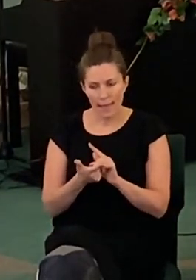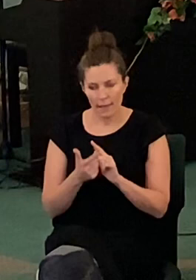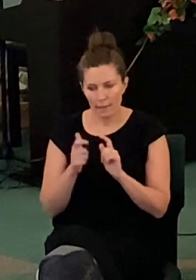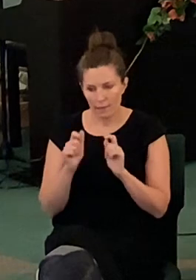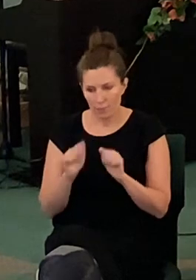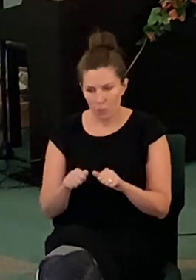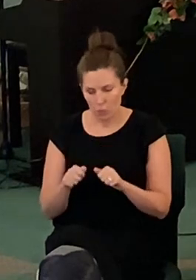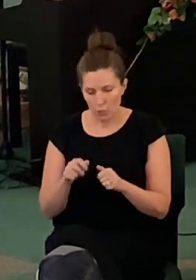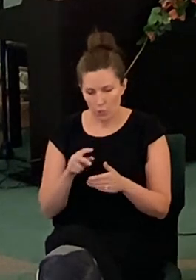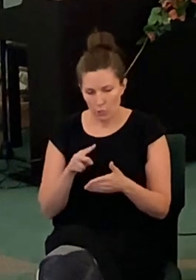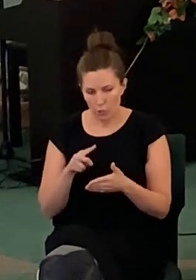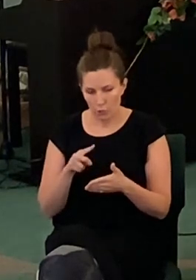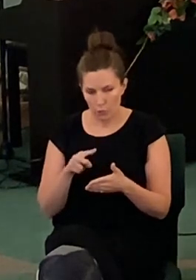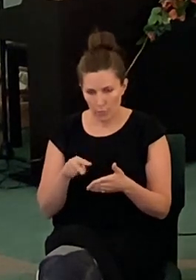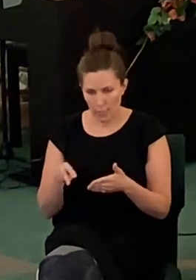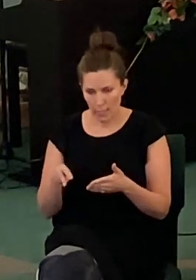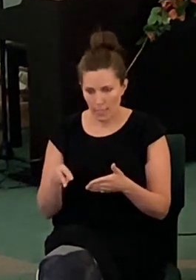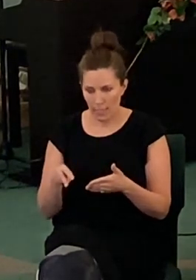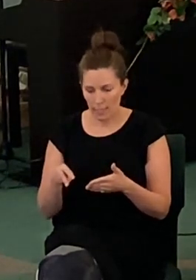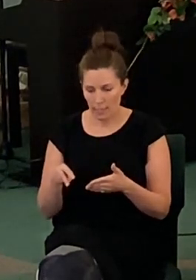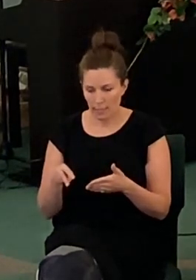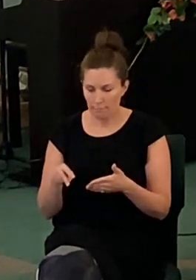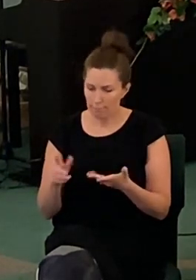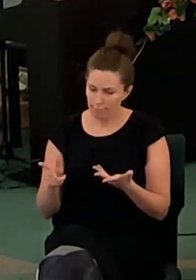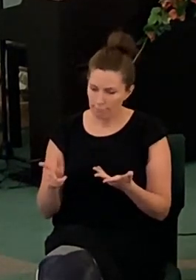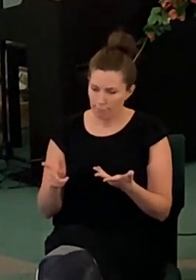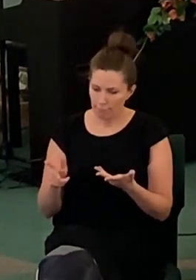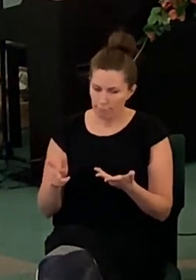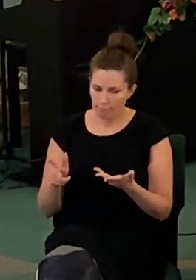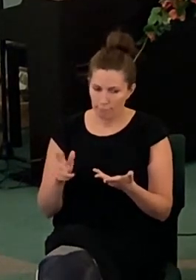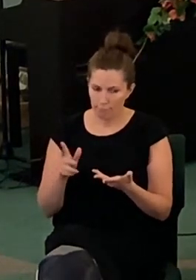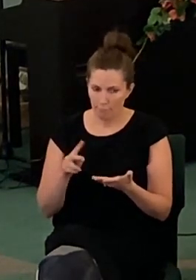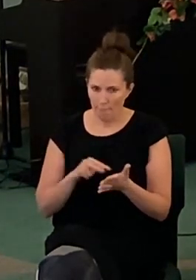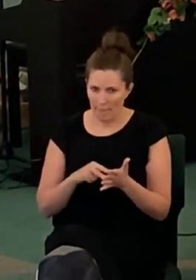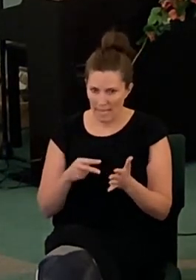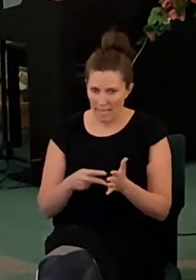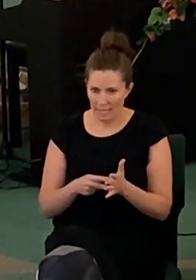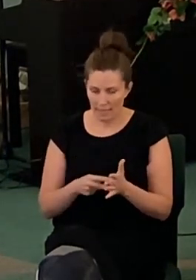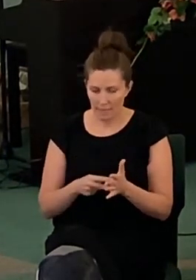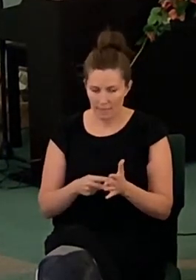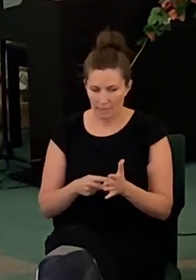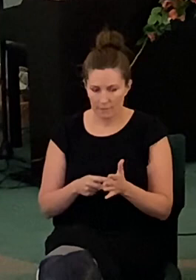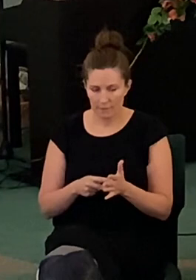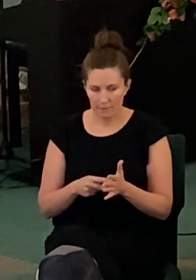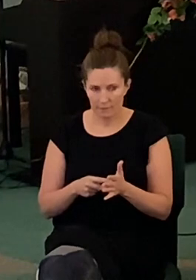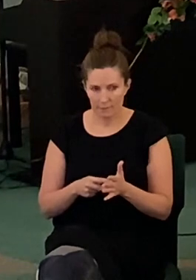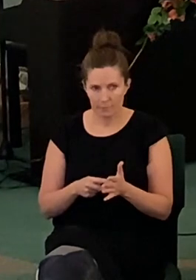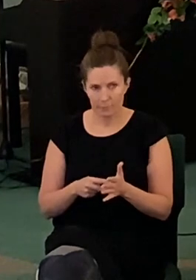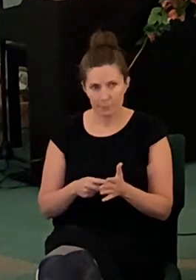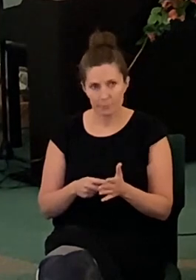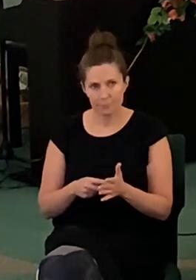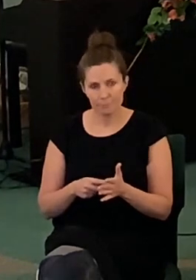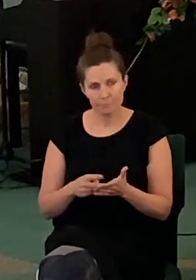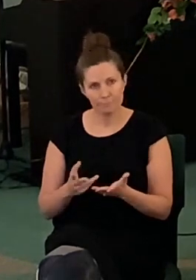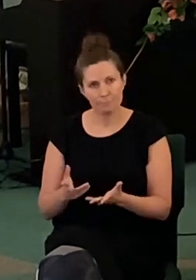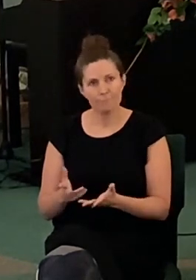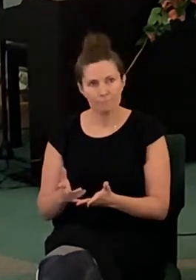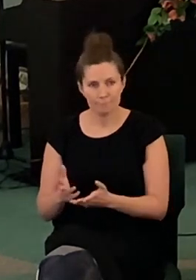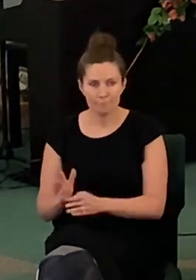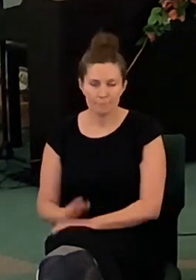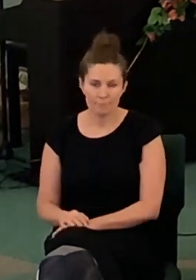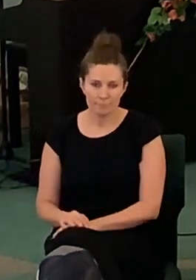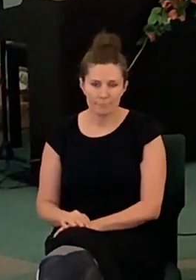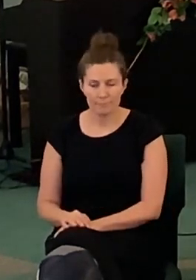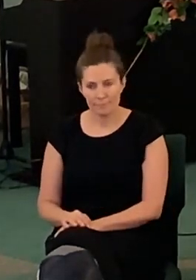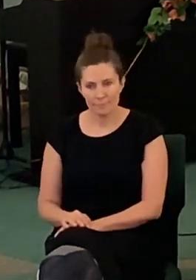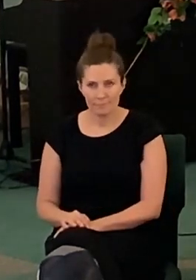has footnotes, a literal way to translate this would be gird up the loins of your mind.